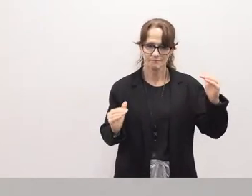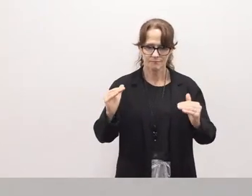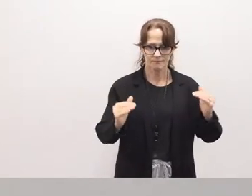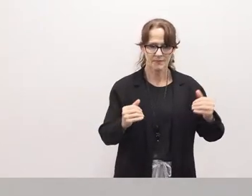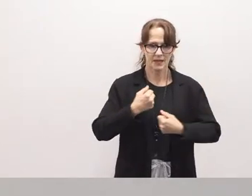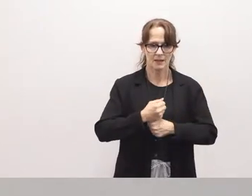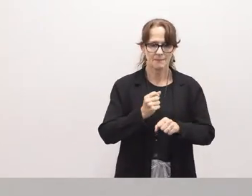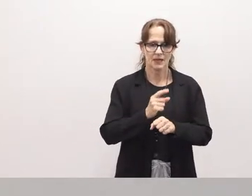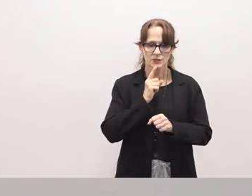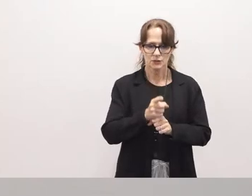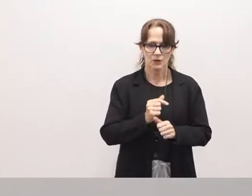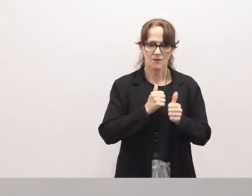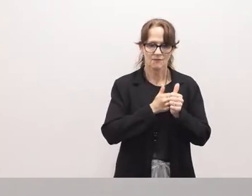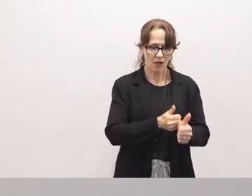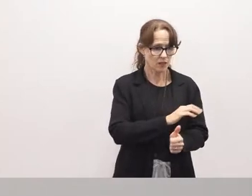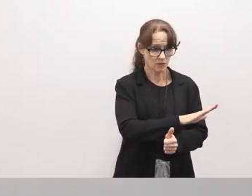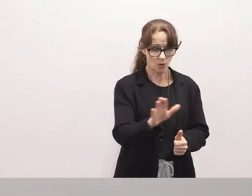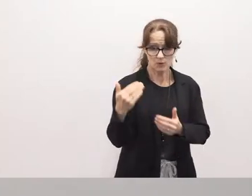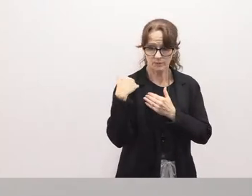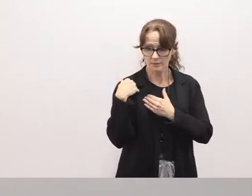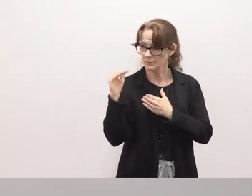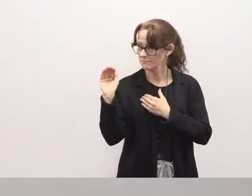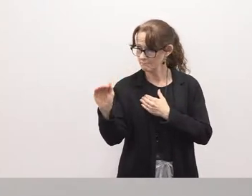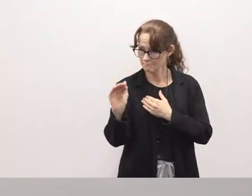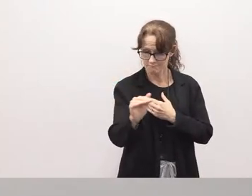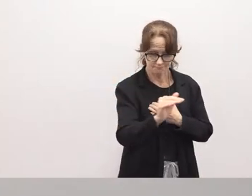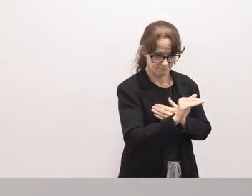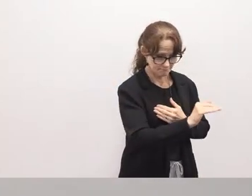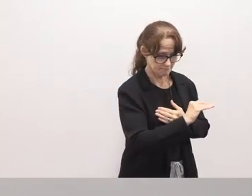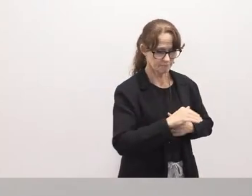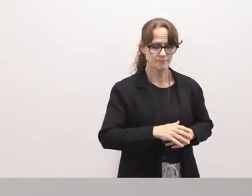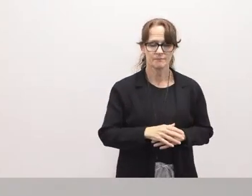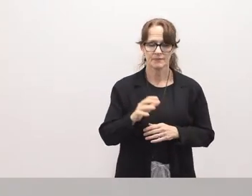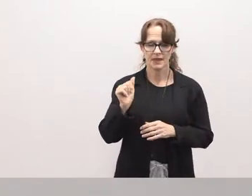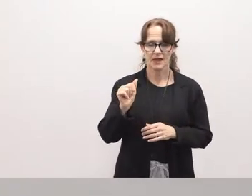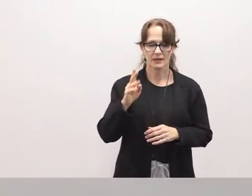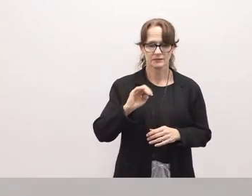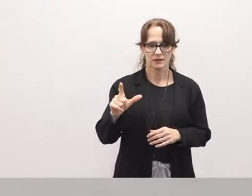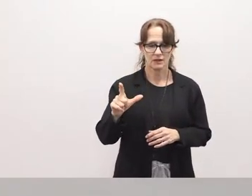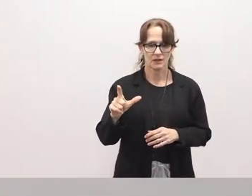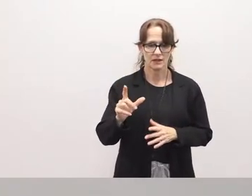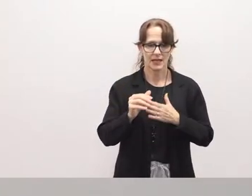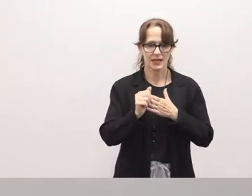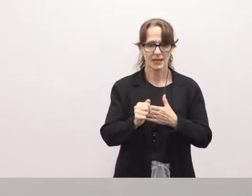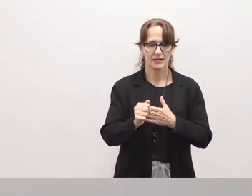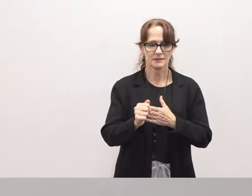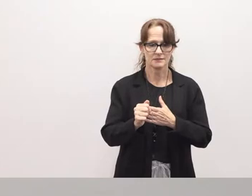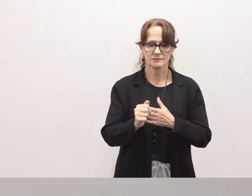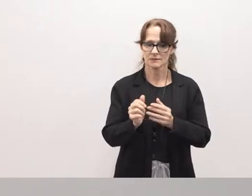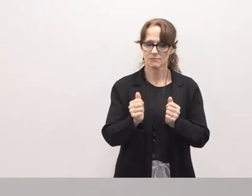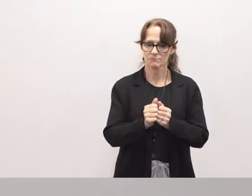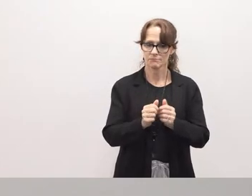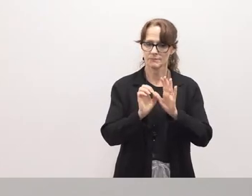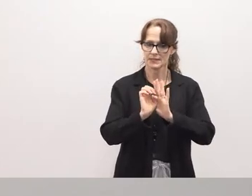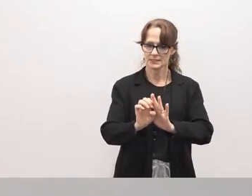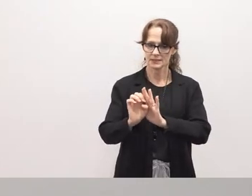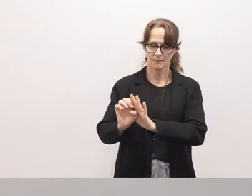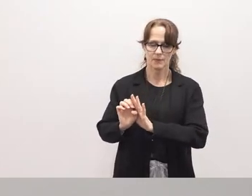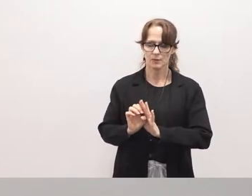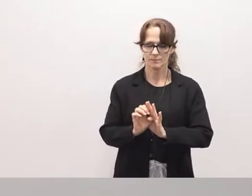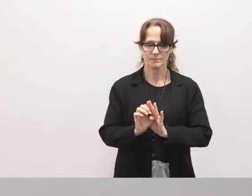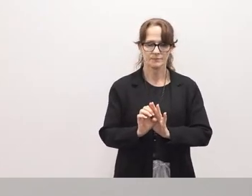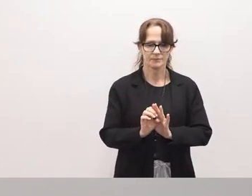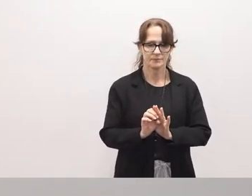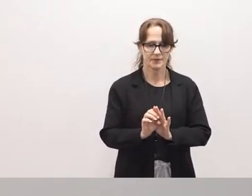is on track with their responsibilities. Axel says that he leads by example and has